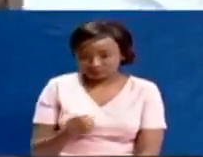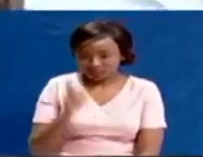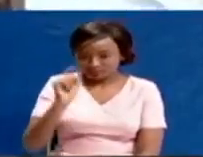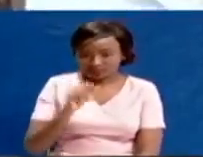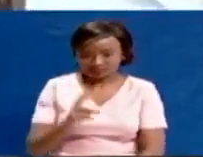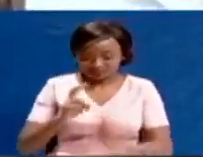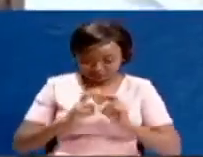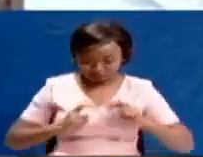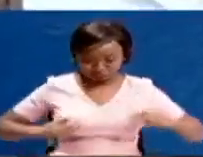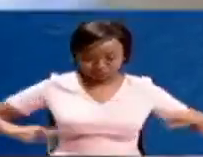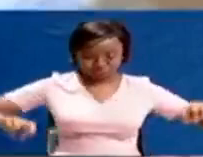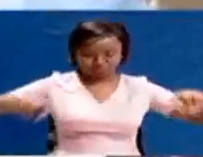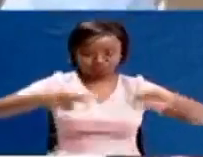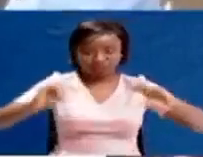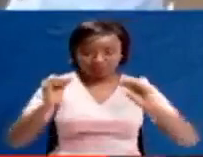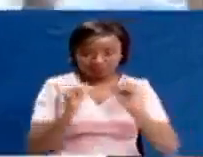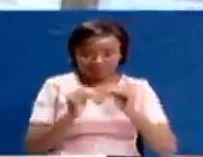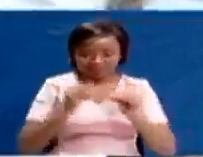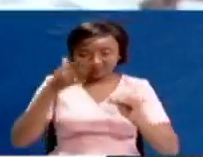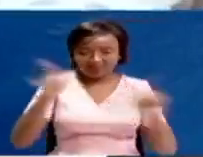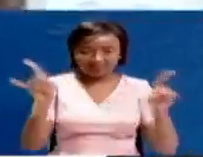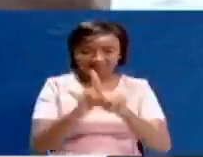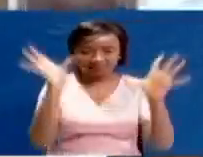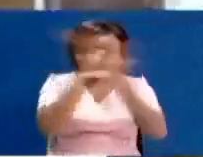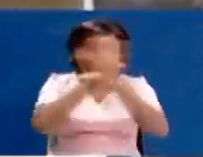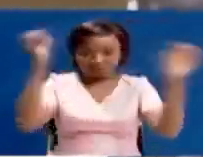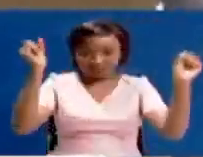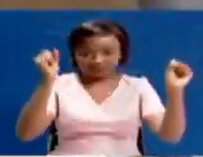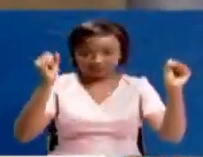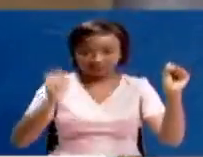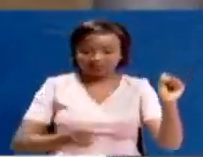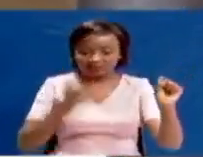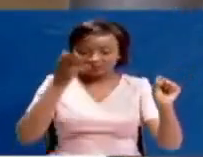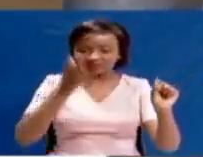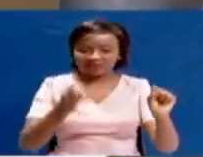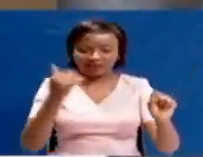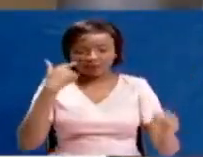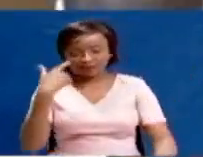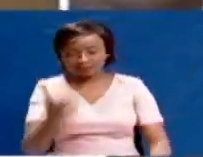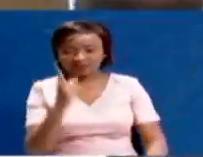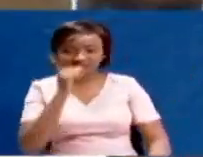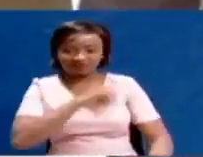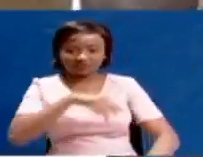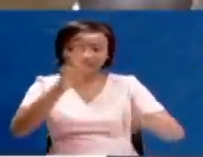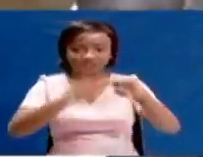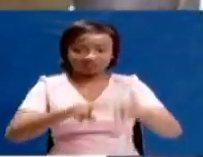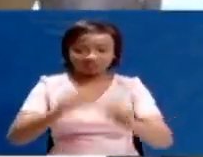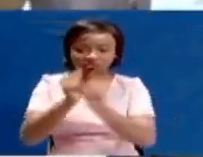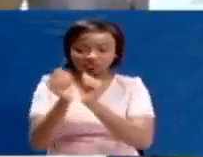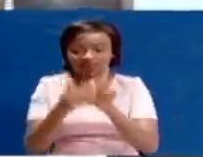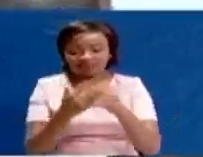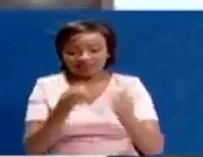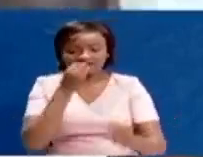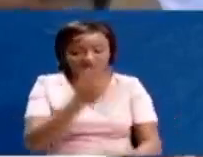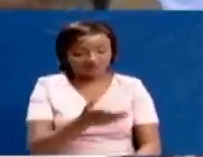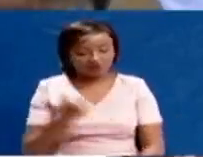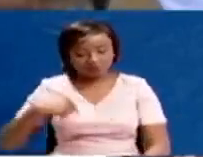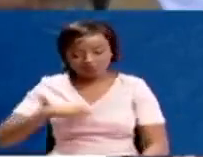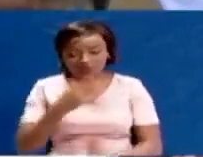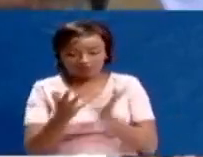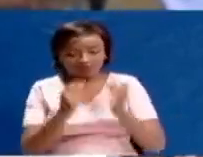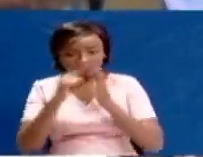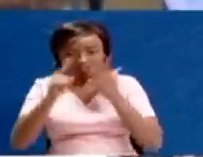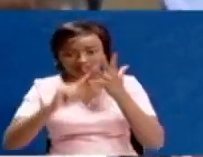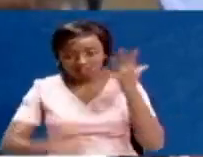ile mesa ambaye president mwenyewe anayemuona mkikaa na mumwambie hii maneno yetu.